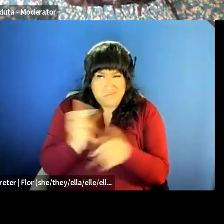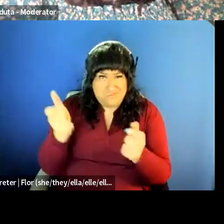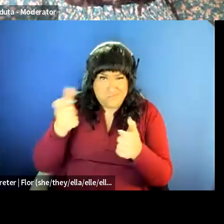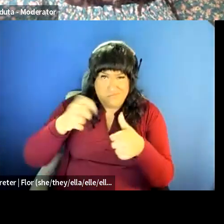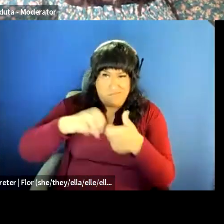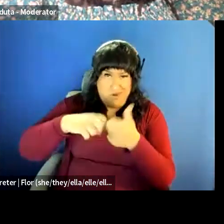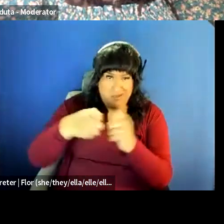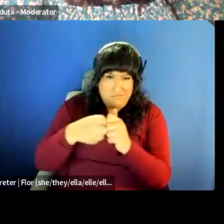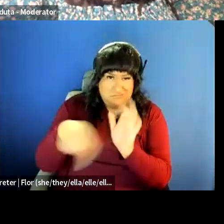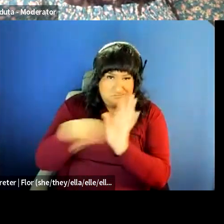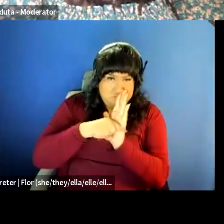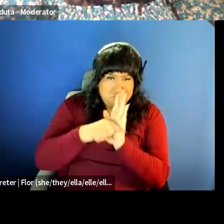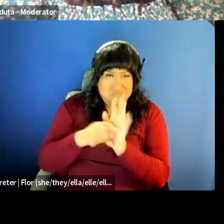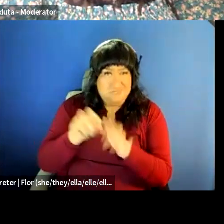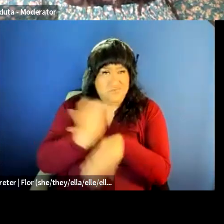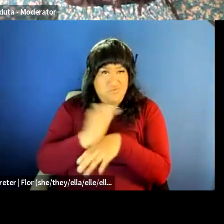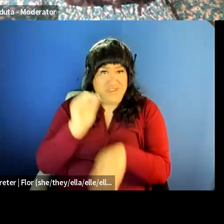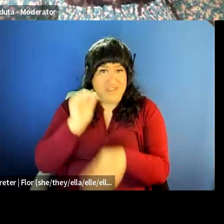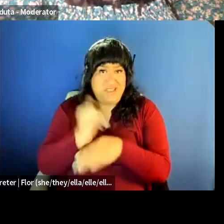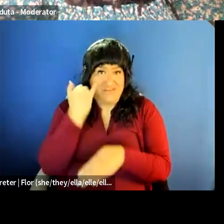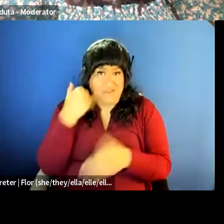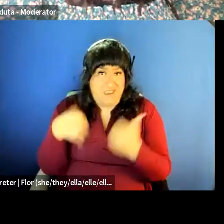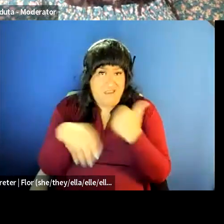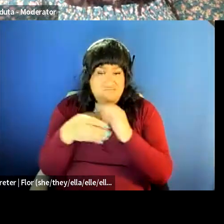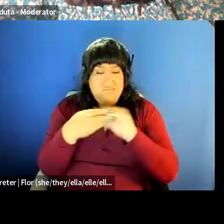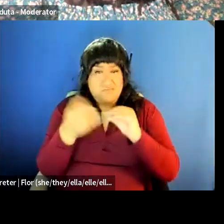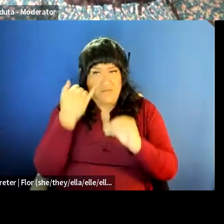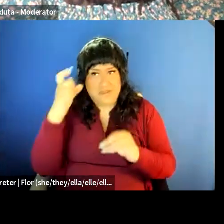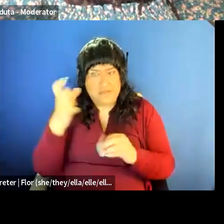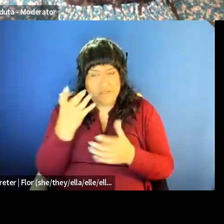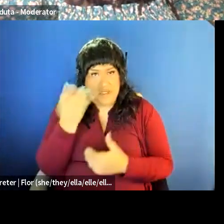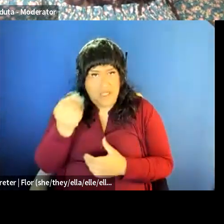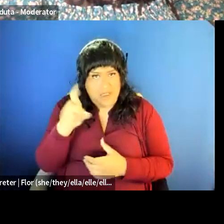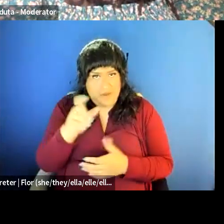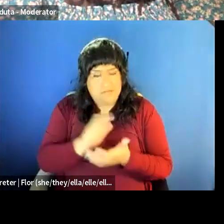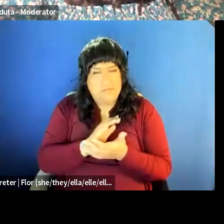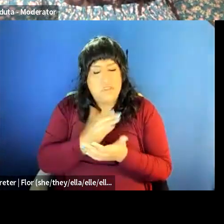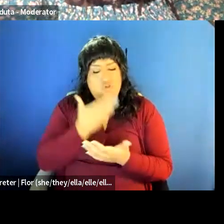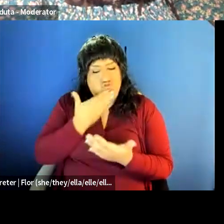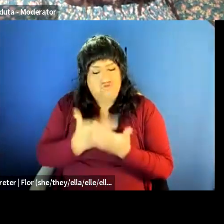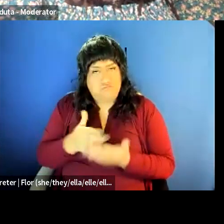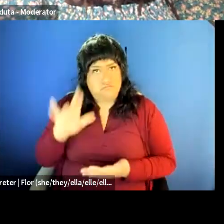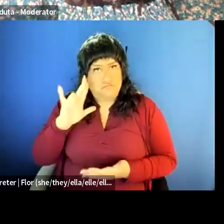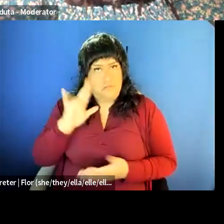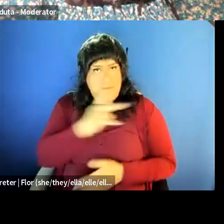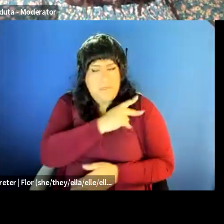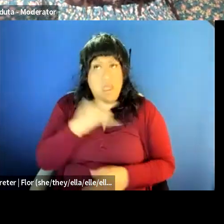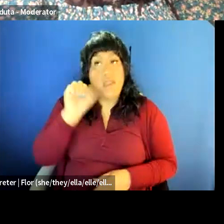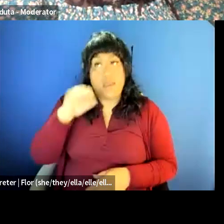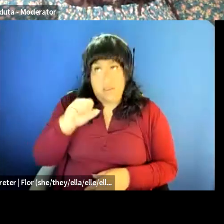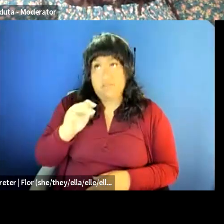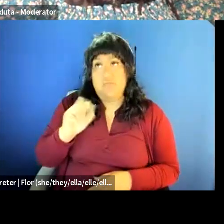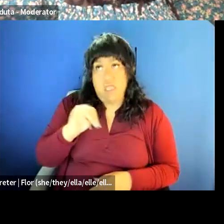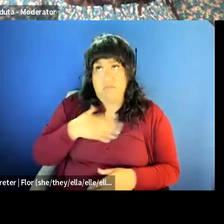in that space was, if I want to get out of here, I got to be a good patient. I got to say, yes, ma'am. Mm-hmm. It's my fault that someone attacked